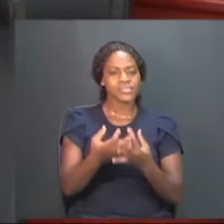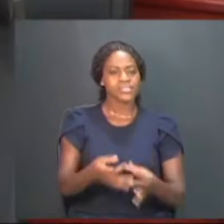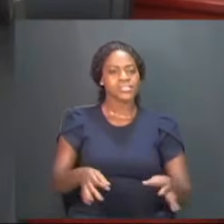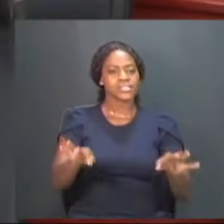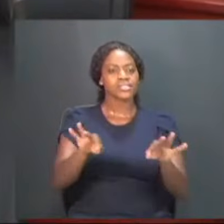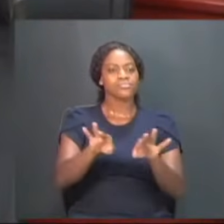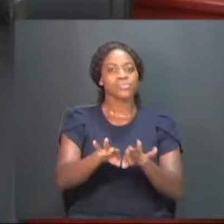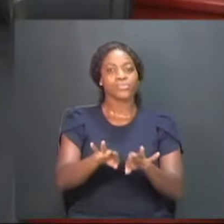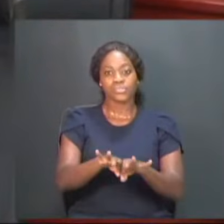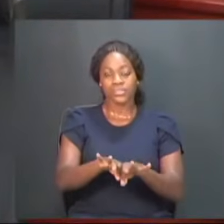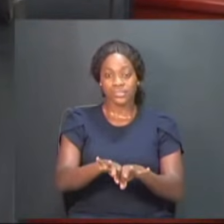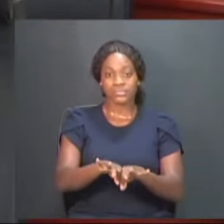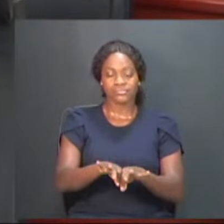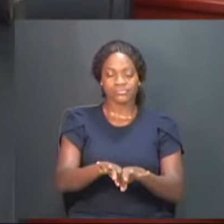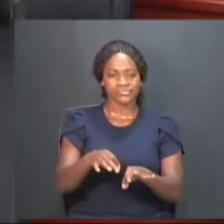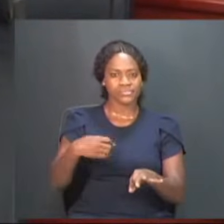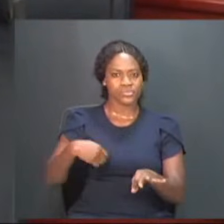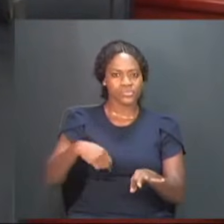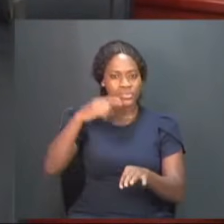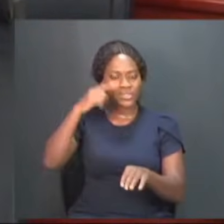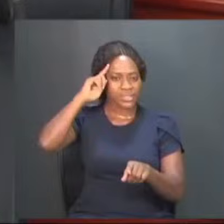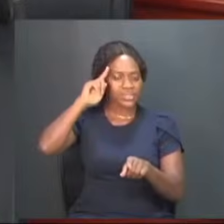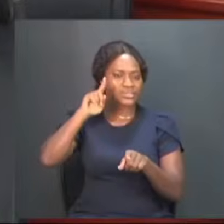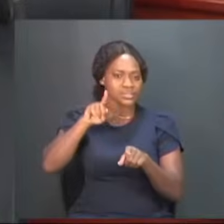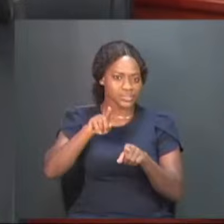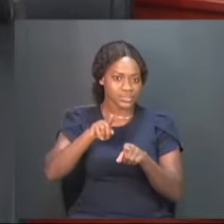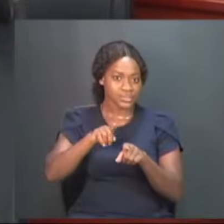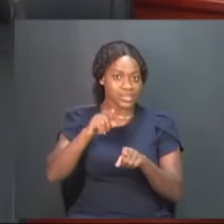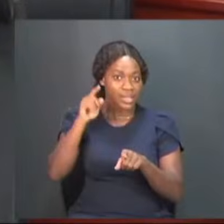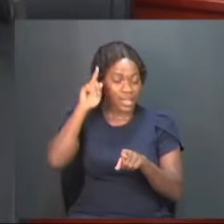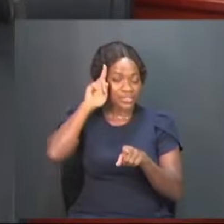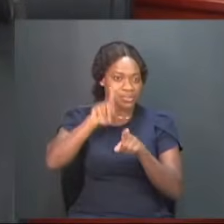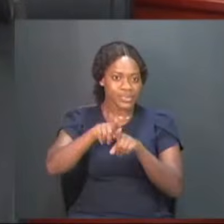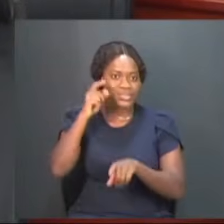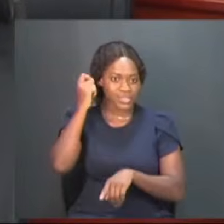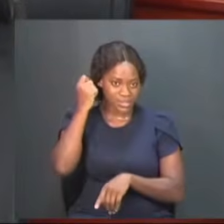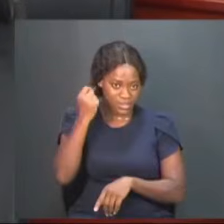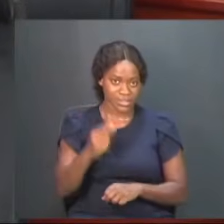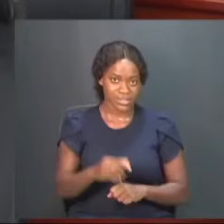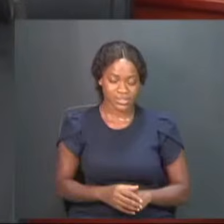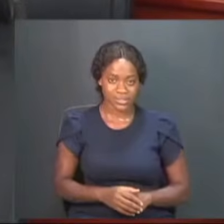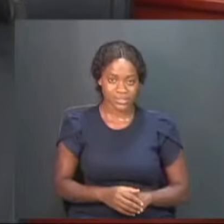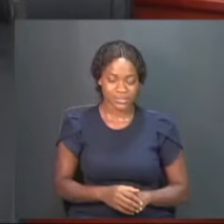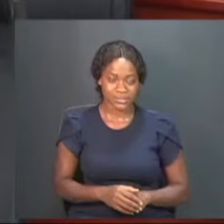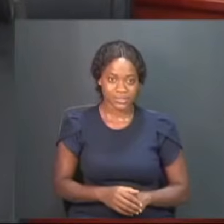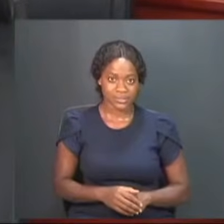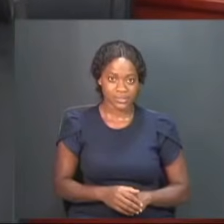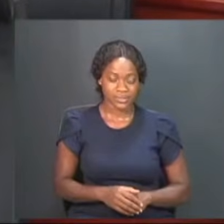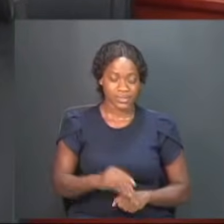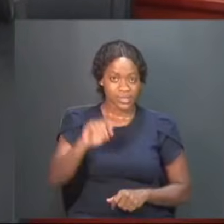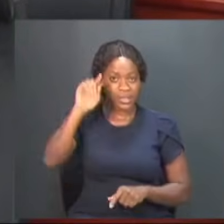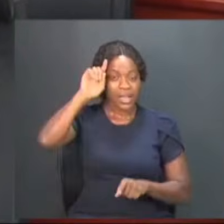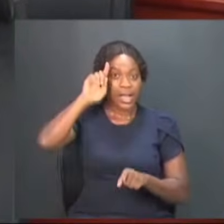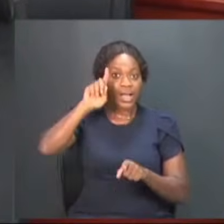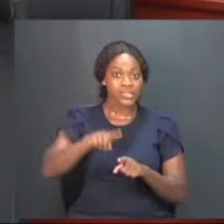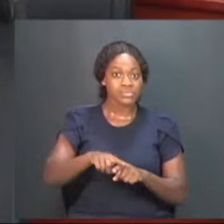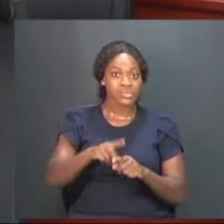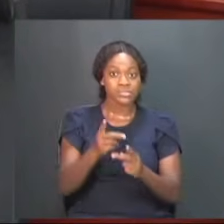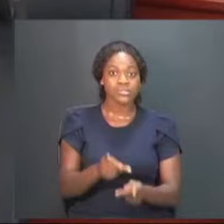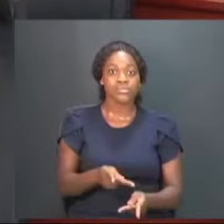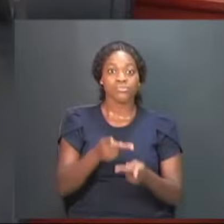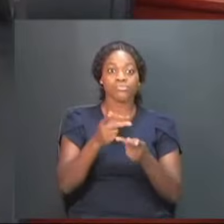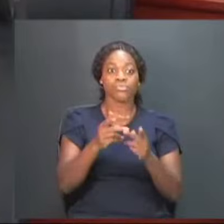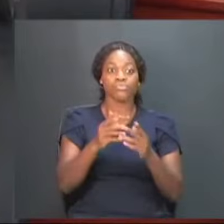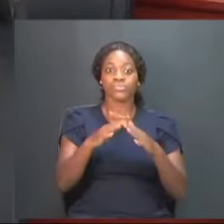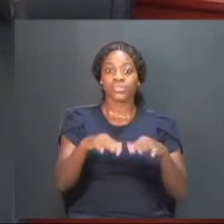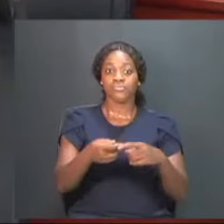the context of this agreement. When the agreement was proposed to this House by